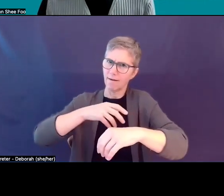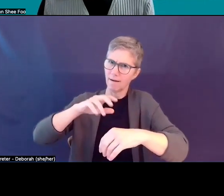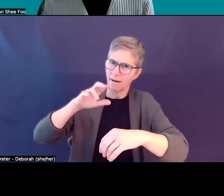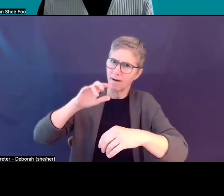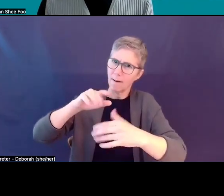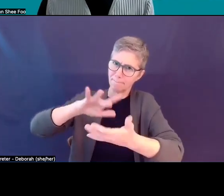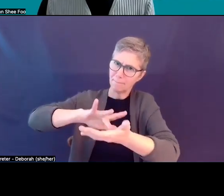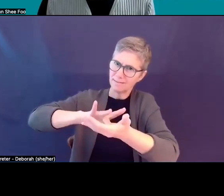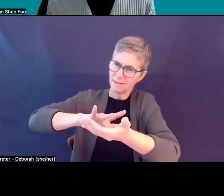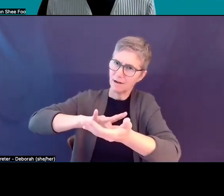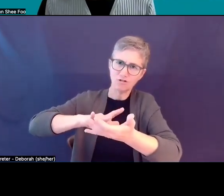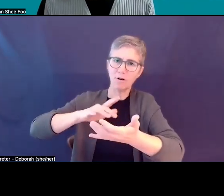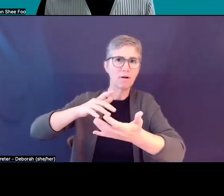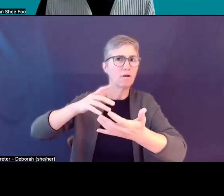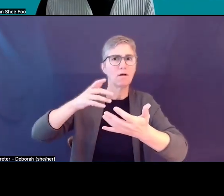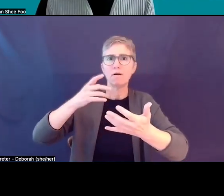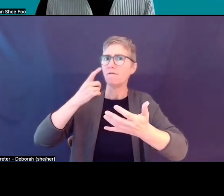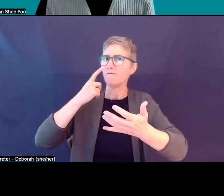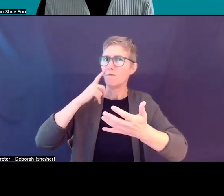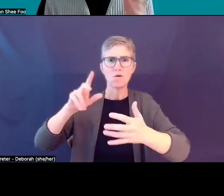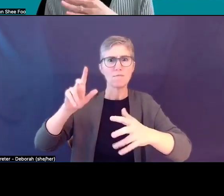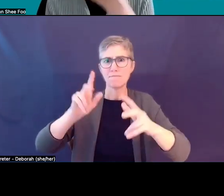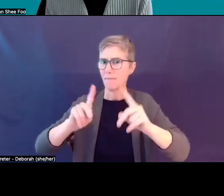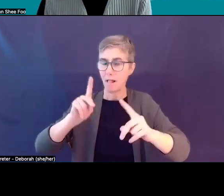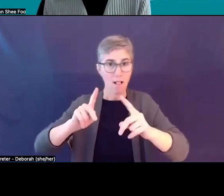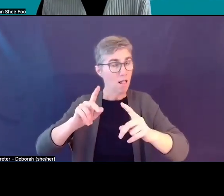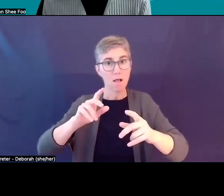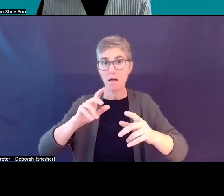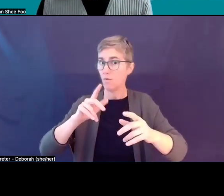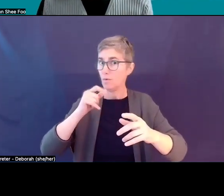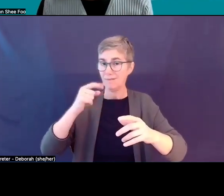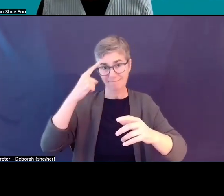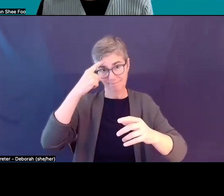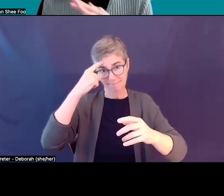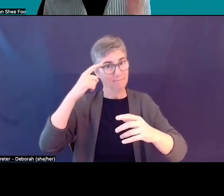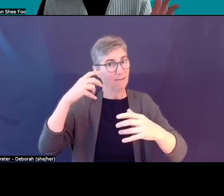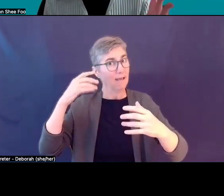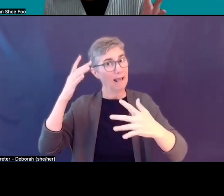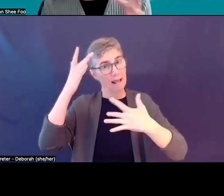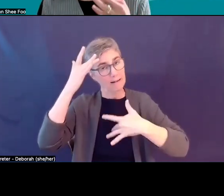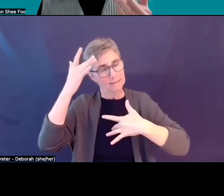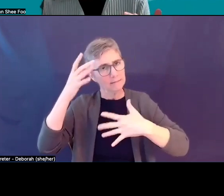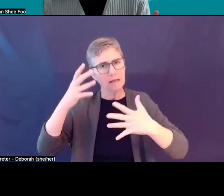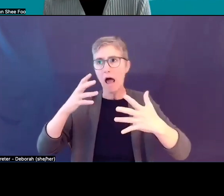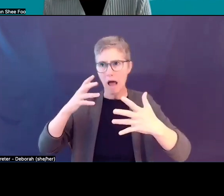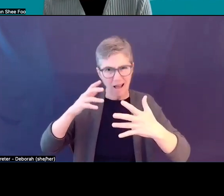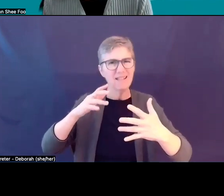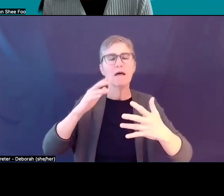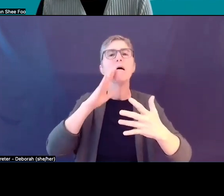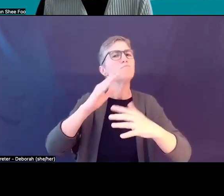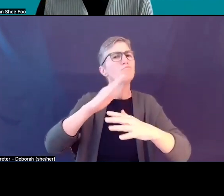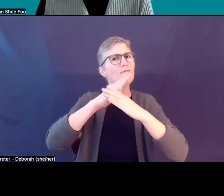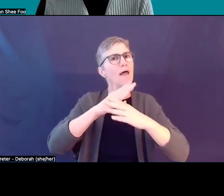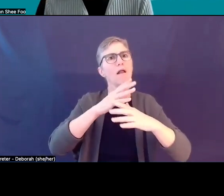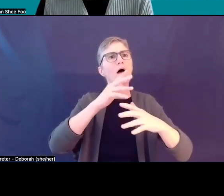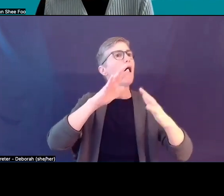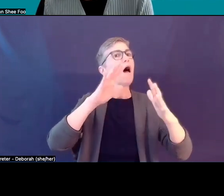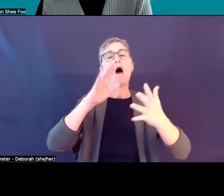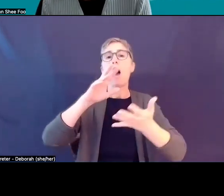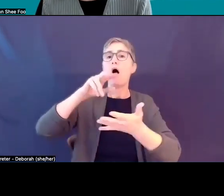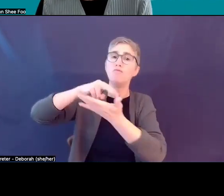of rehospitalizations and relapses. And I shopped it around in both inpatient and outpatient settings, and